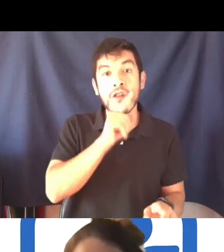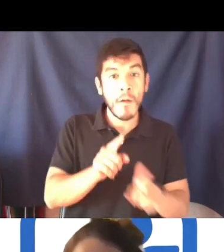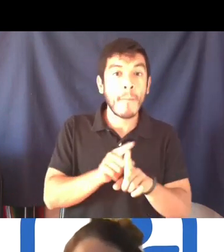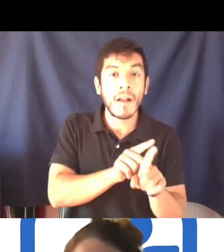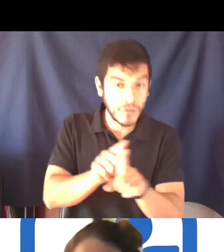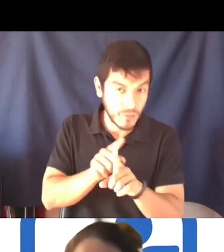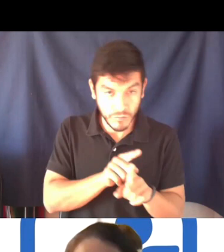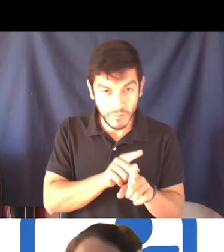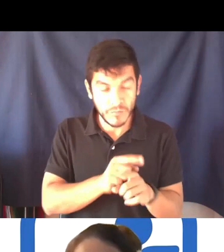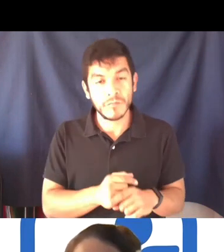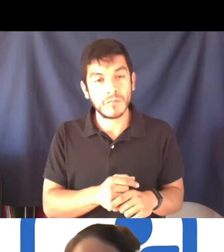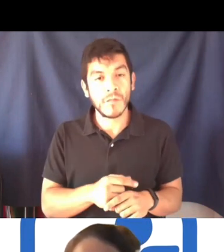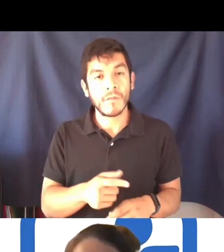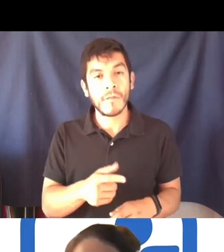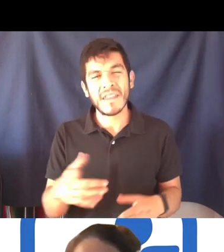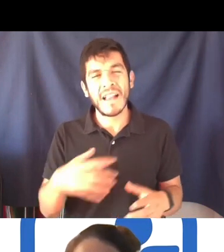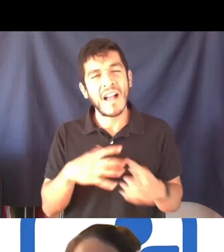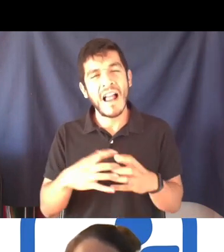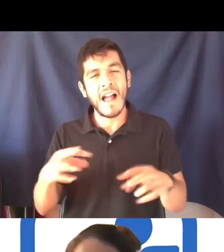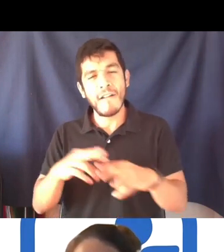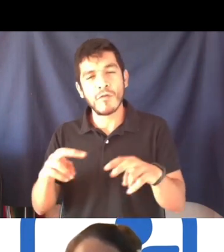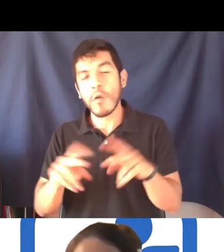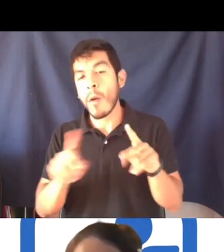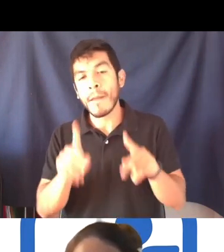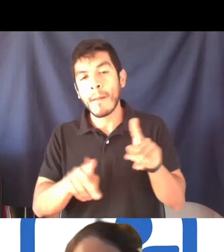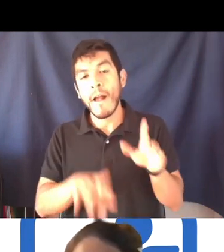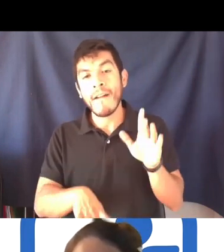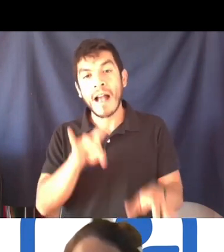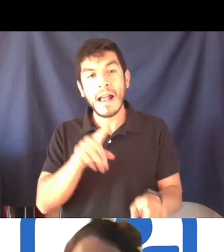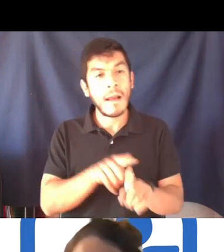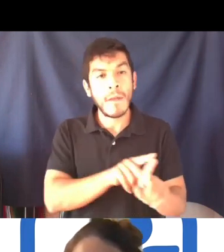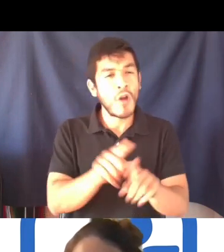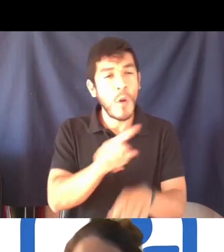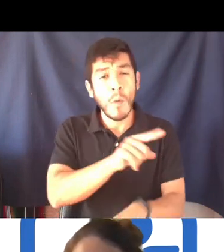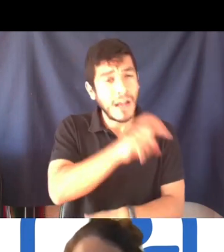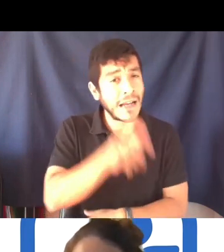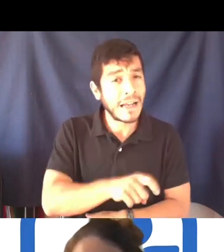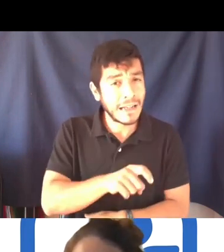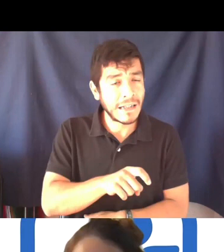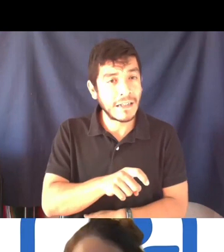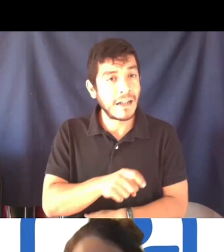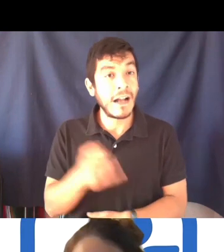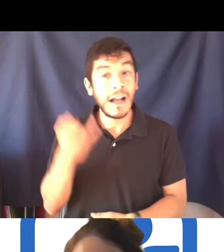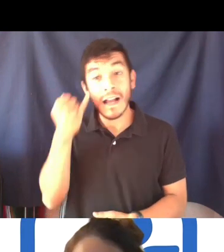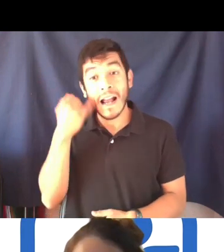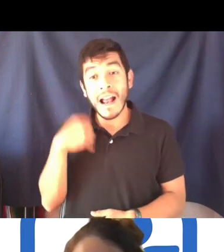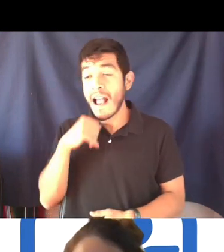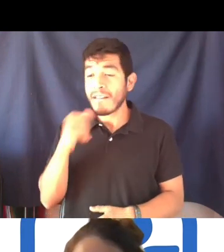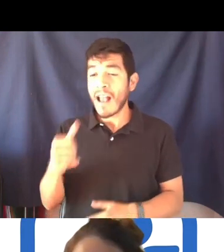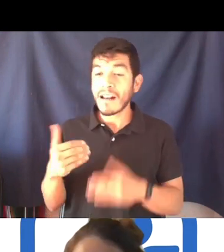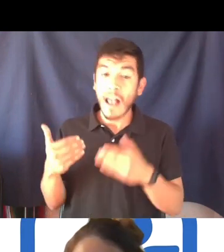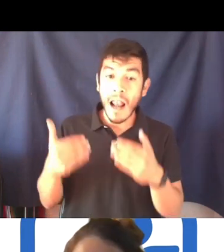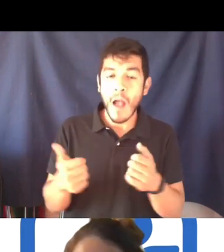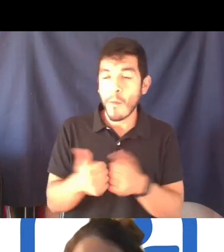a lot in there about, people kind of find mentoring where they need it, right? And so if I'm not getting along terribly well with my